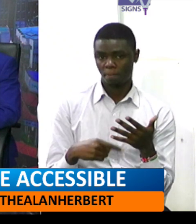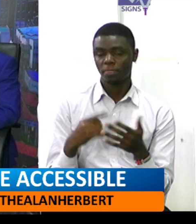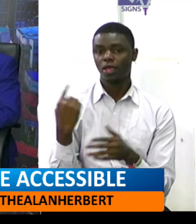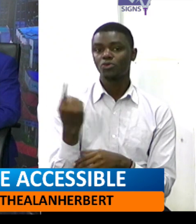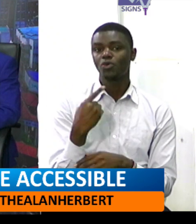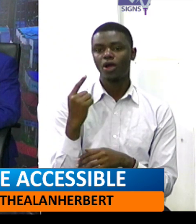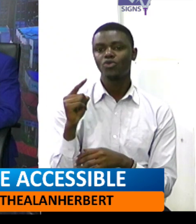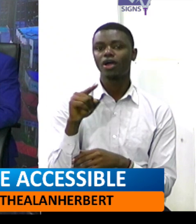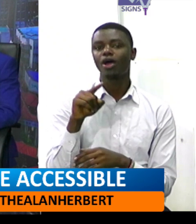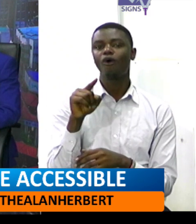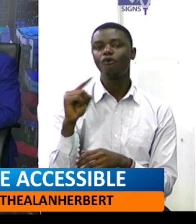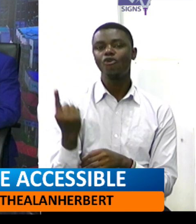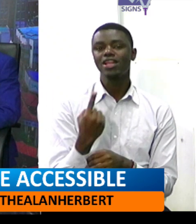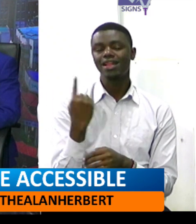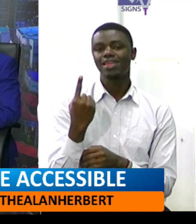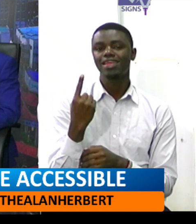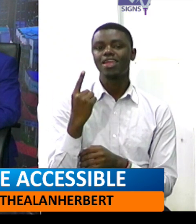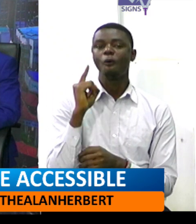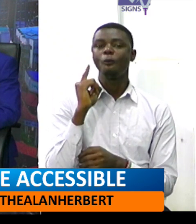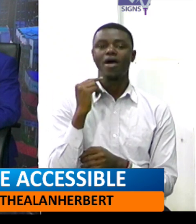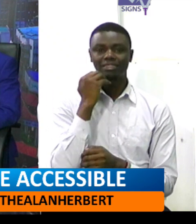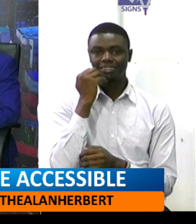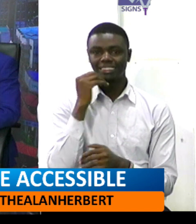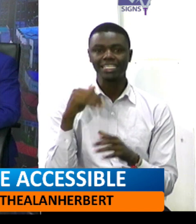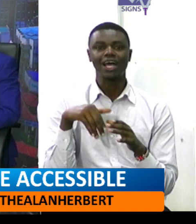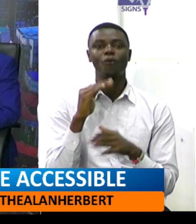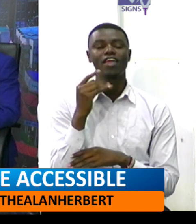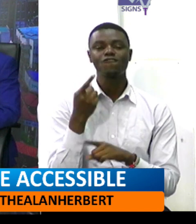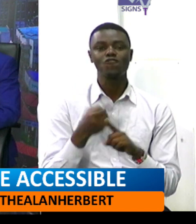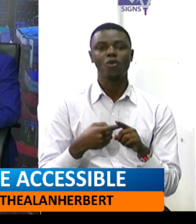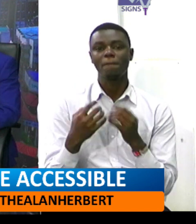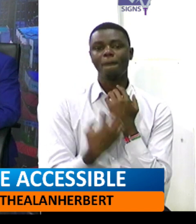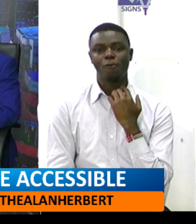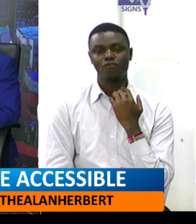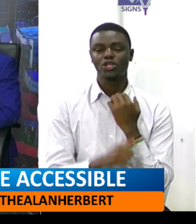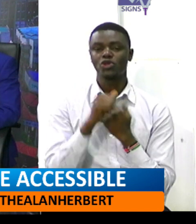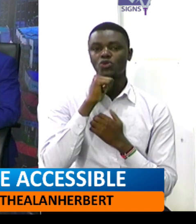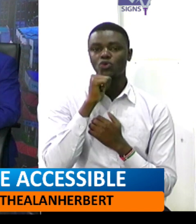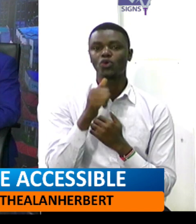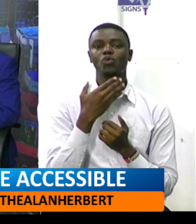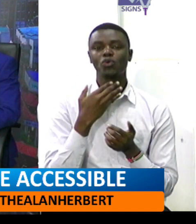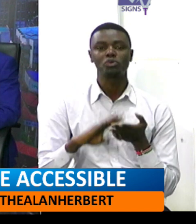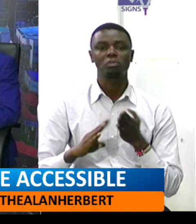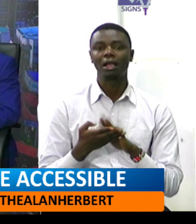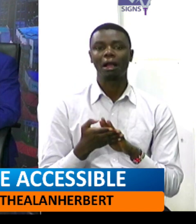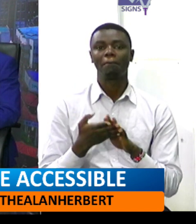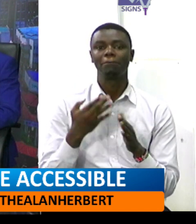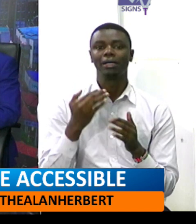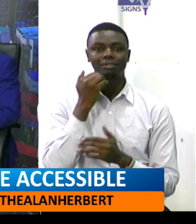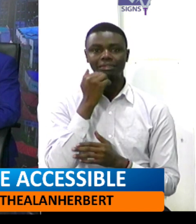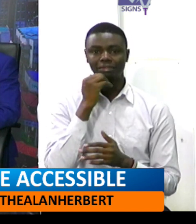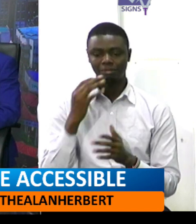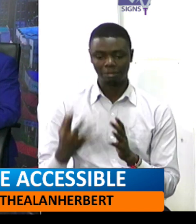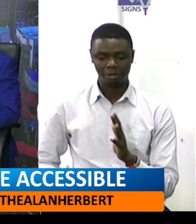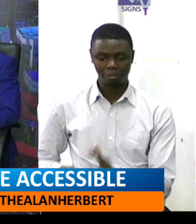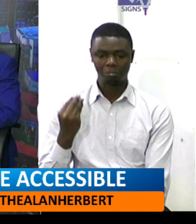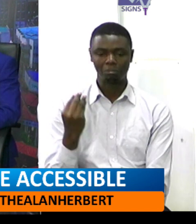only one sickness away from poverty, so you do not want to get yourself in a situation where you have to pay out of